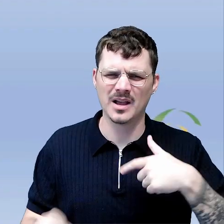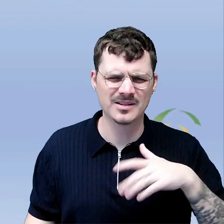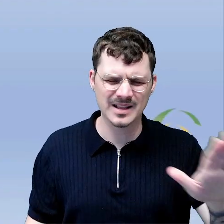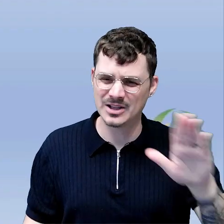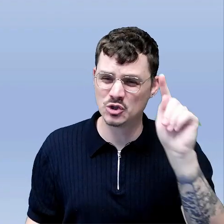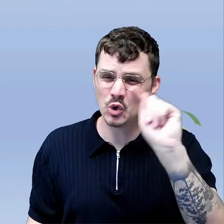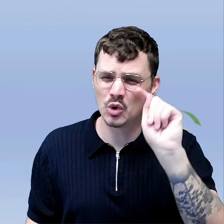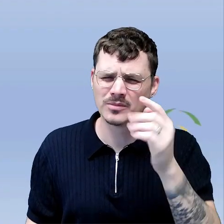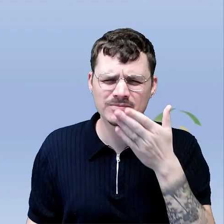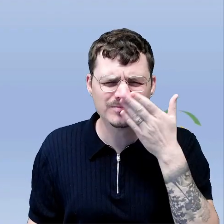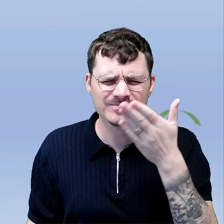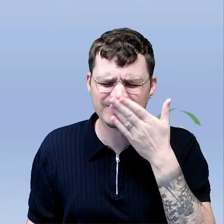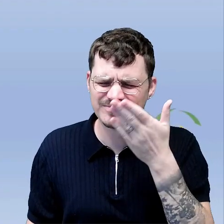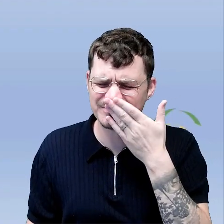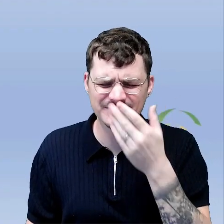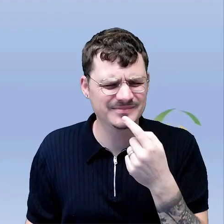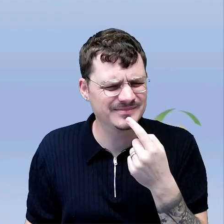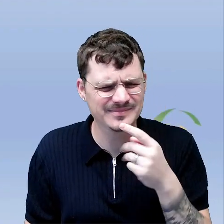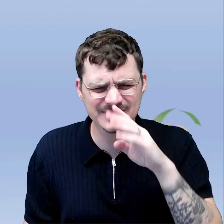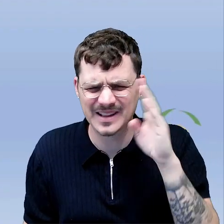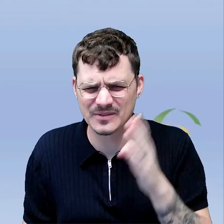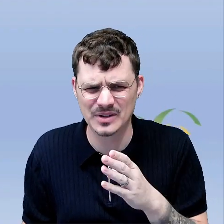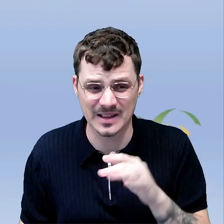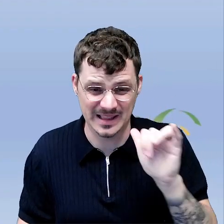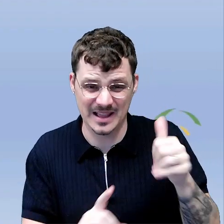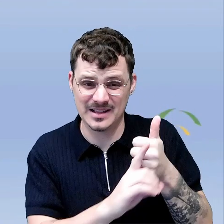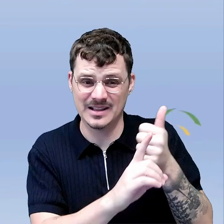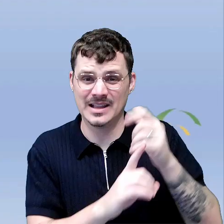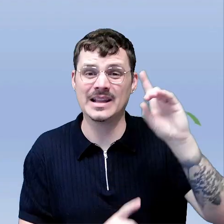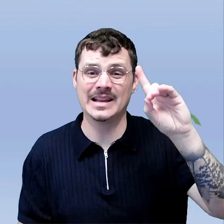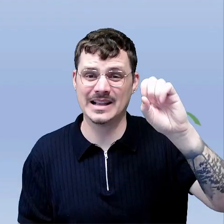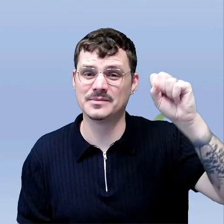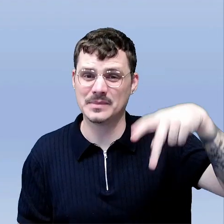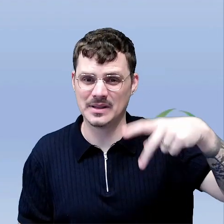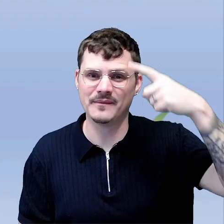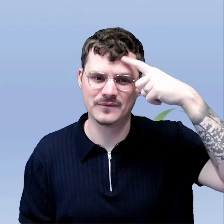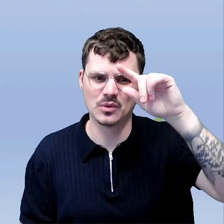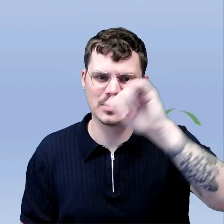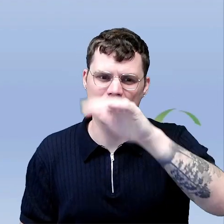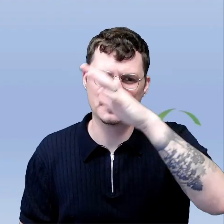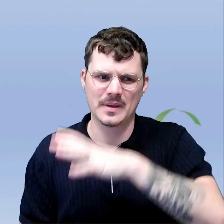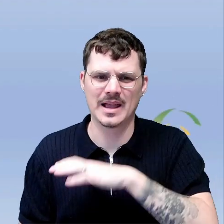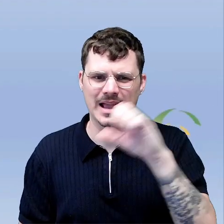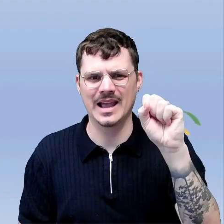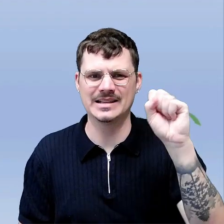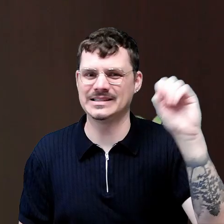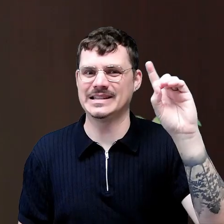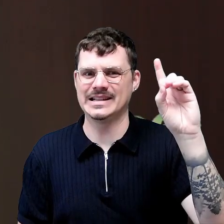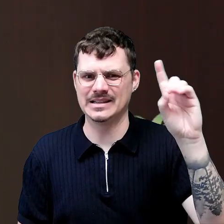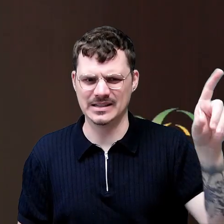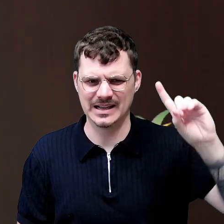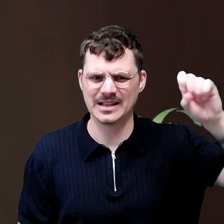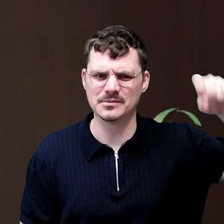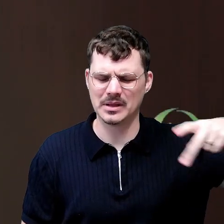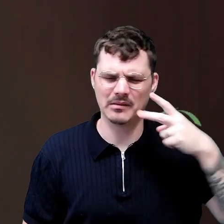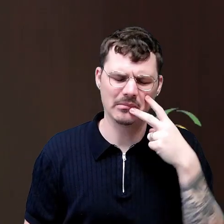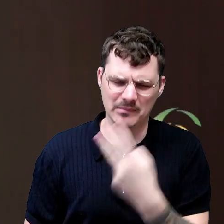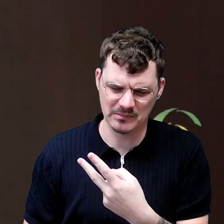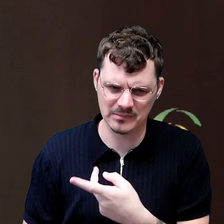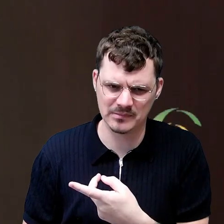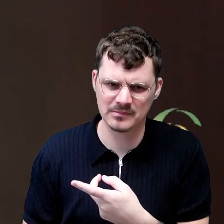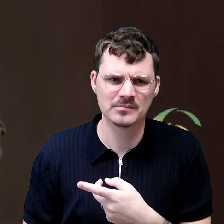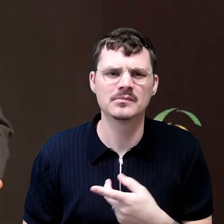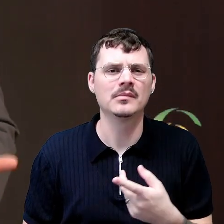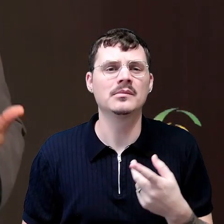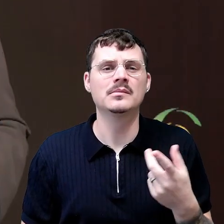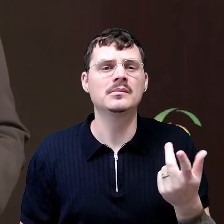like this. This was a DSP working for this man, SD. So he didn't know what